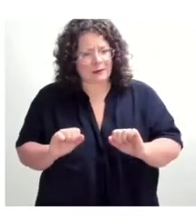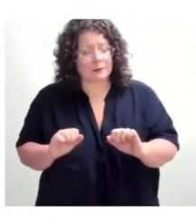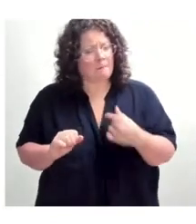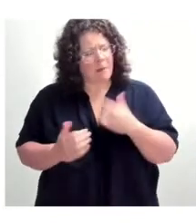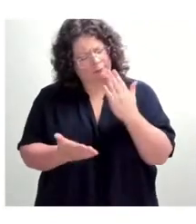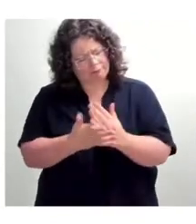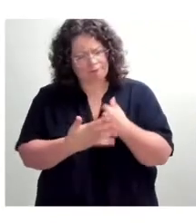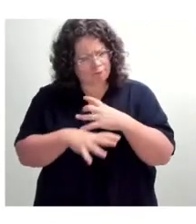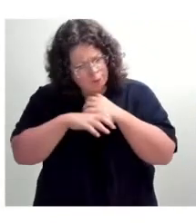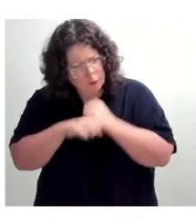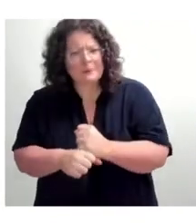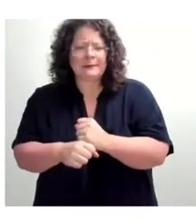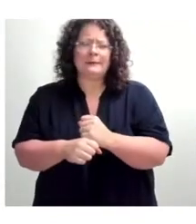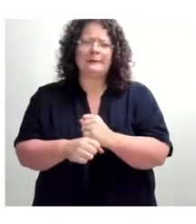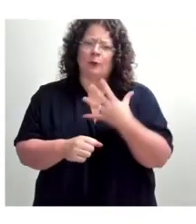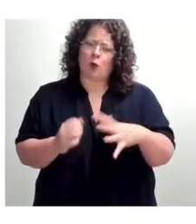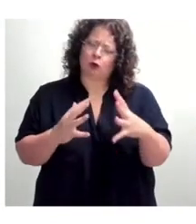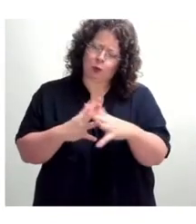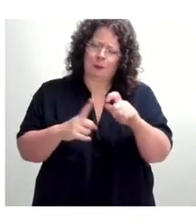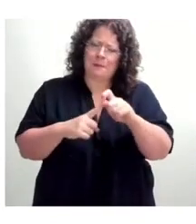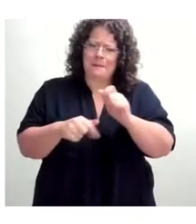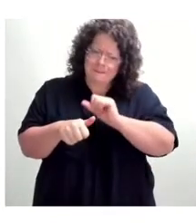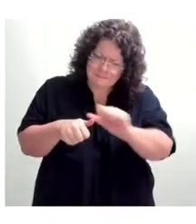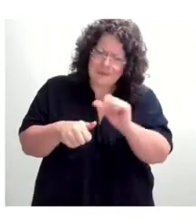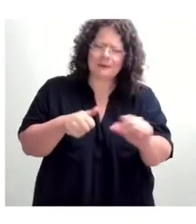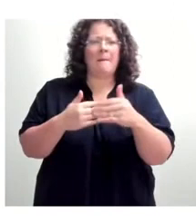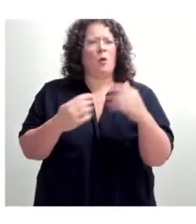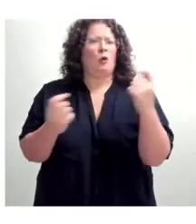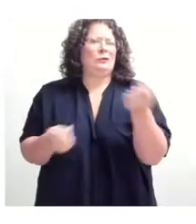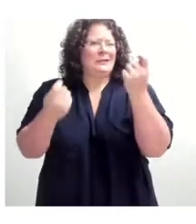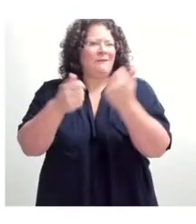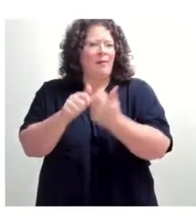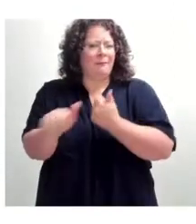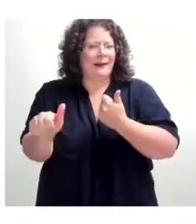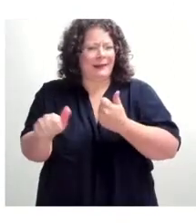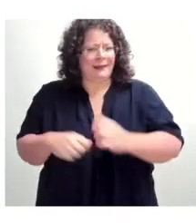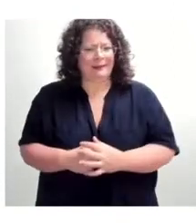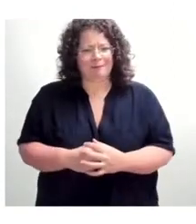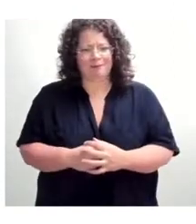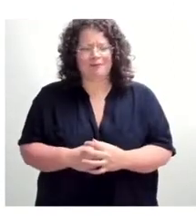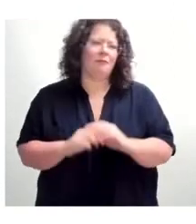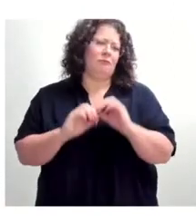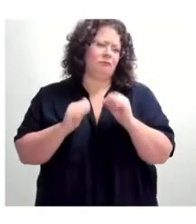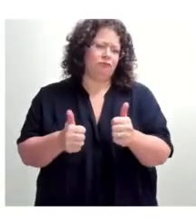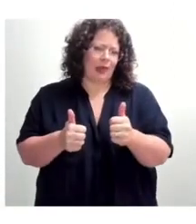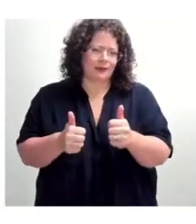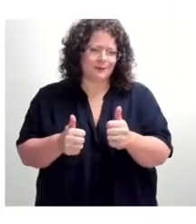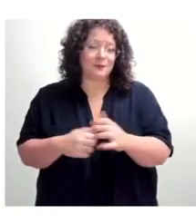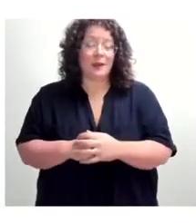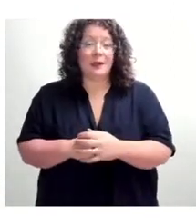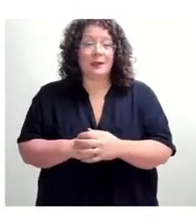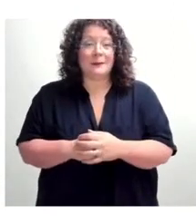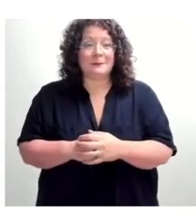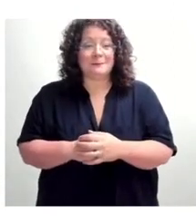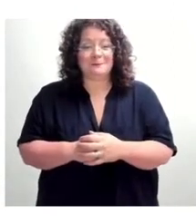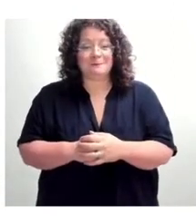totally agree. Having this kind of top level C-suite, they call it, engagement is just so brilliant and so